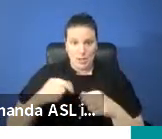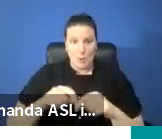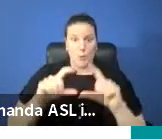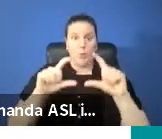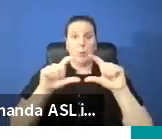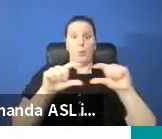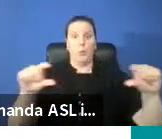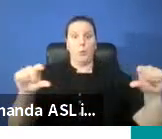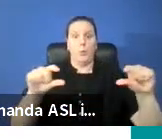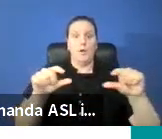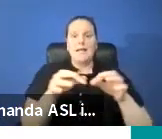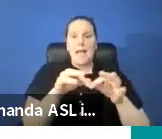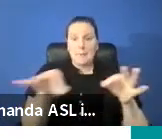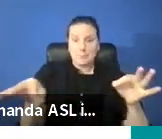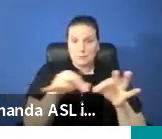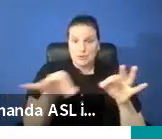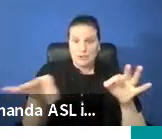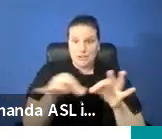appear.